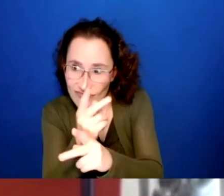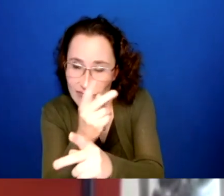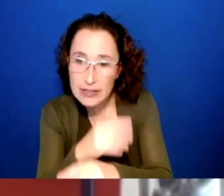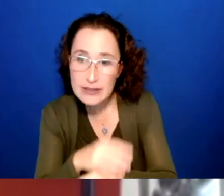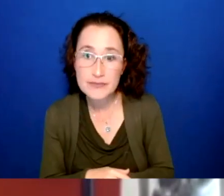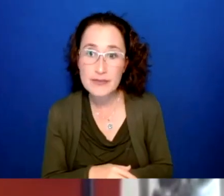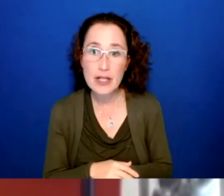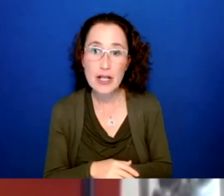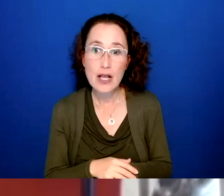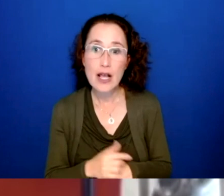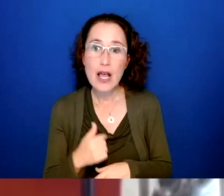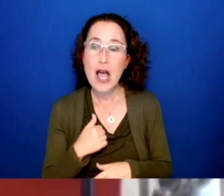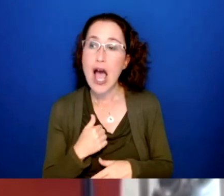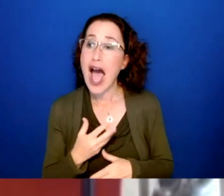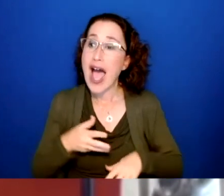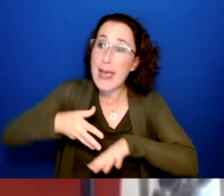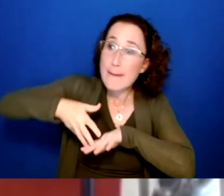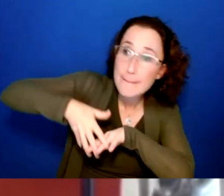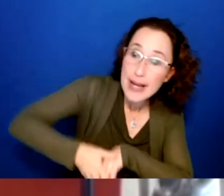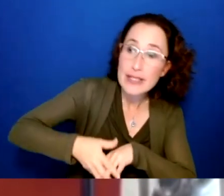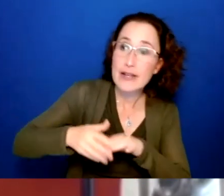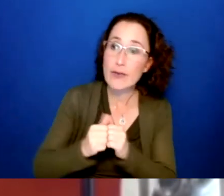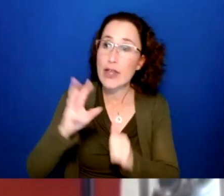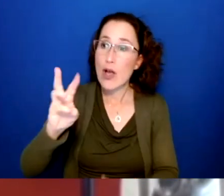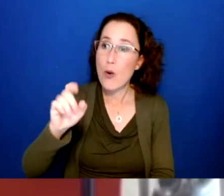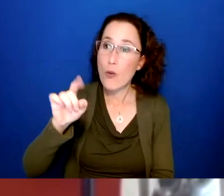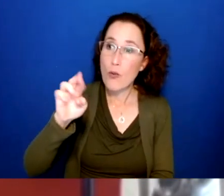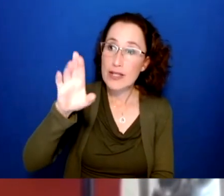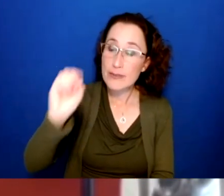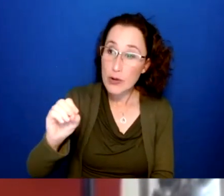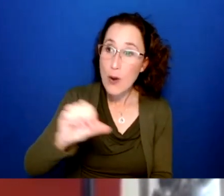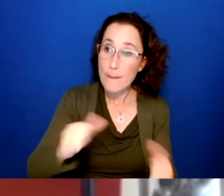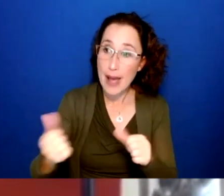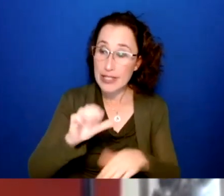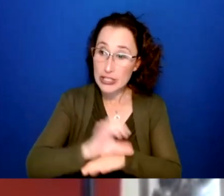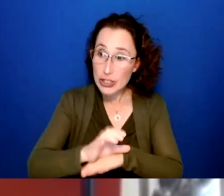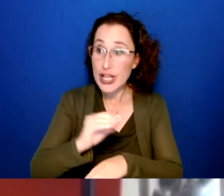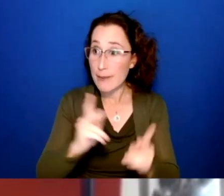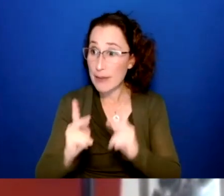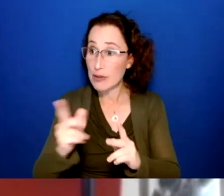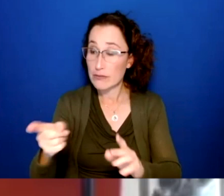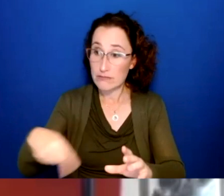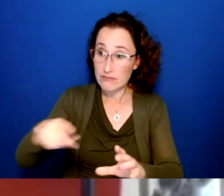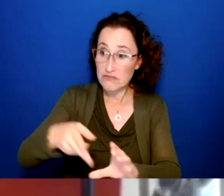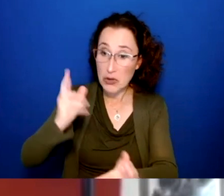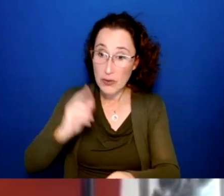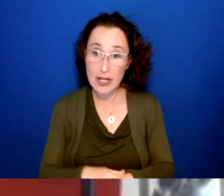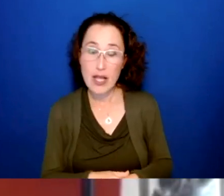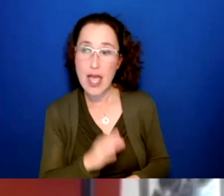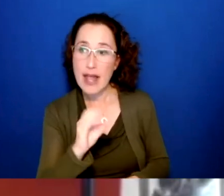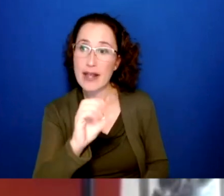embedded myself with Westboro Baptist Church and the people who'd left it, with a variety of conspiratorial communities and people who had left